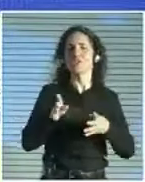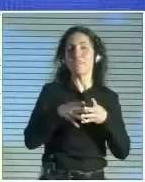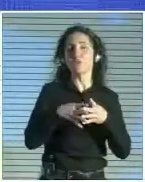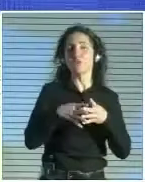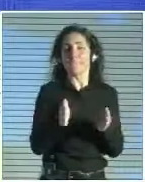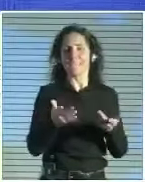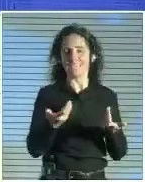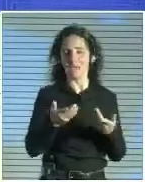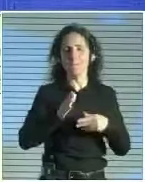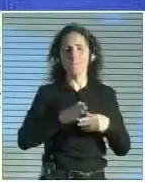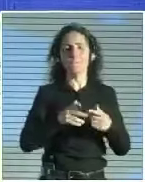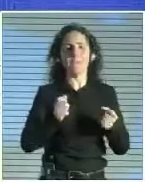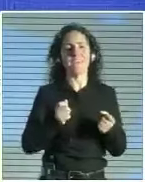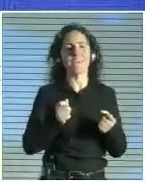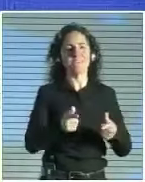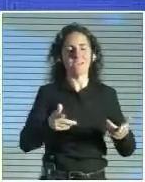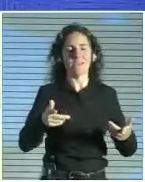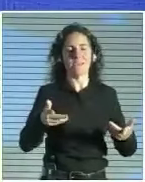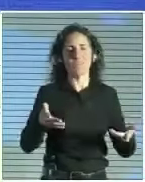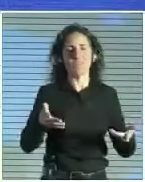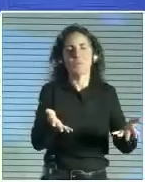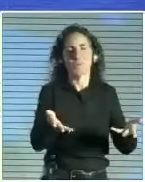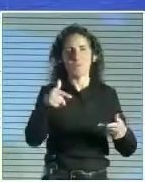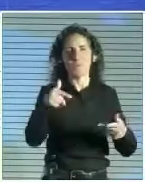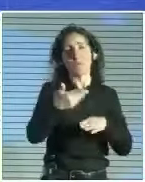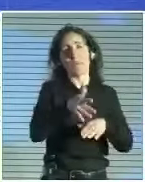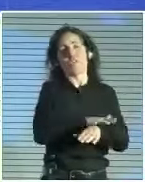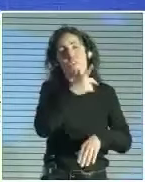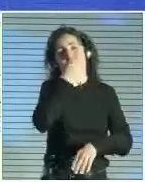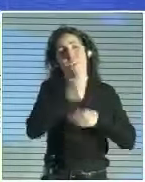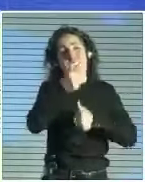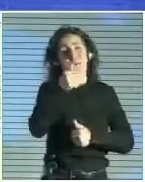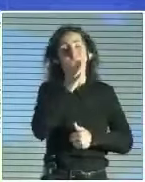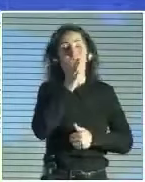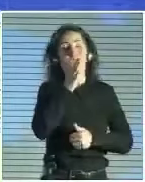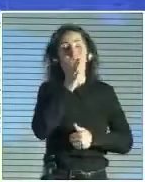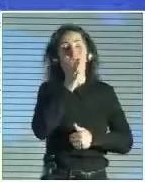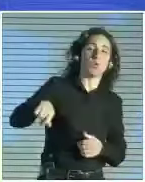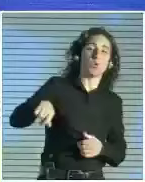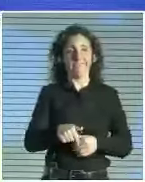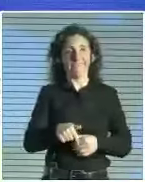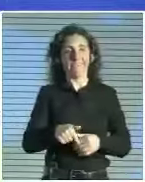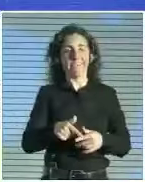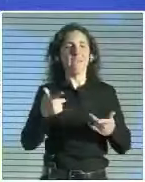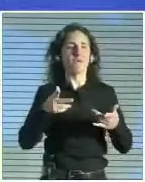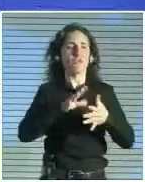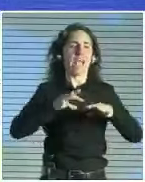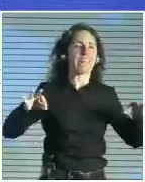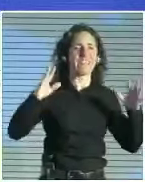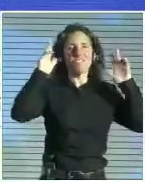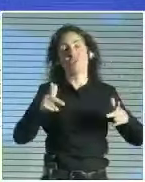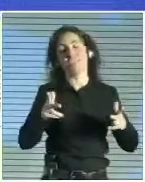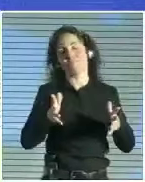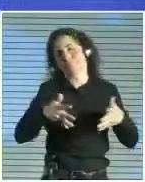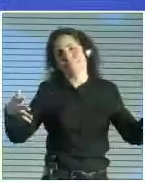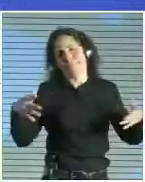it's easier because you have big companies, big hotel chains. They have their laws, their rules, and